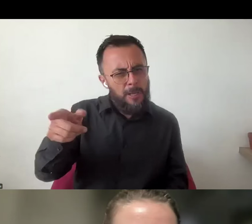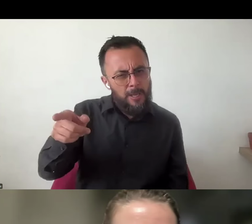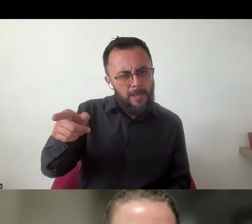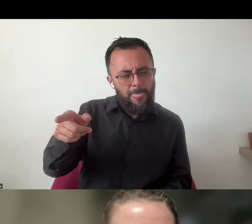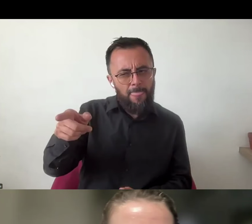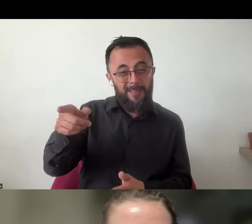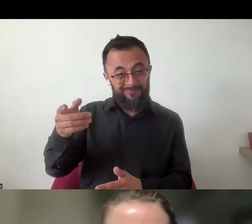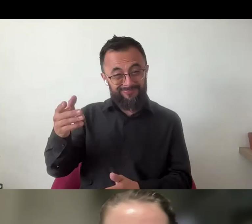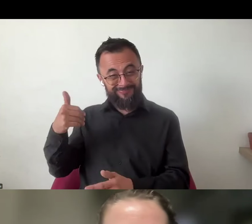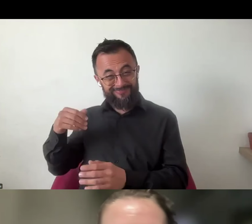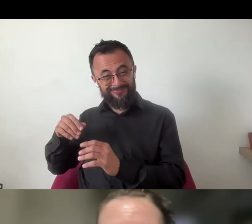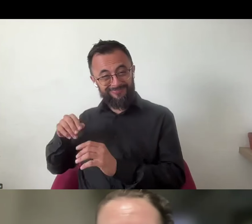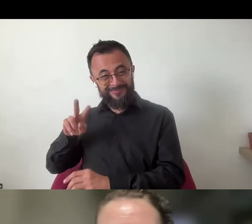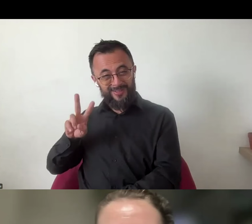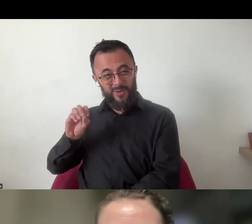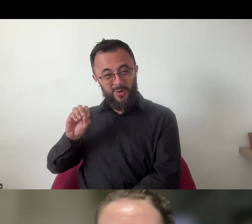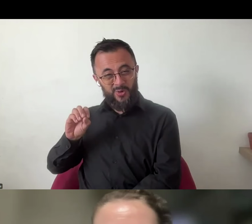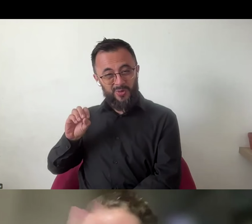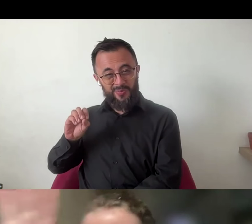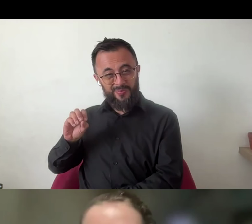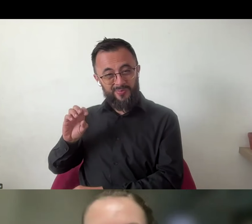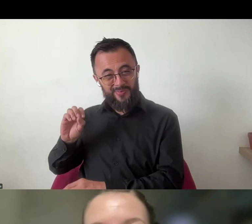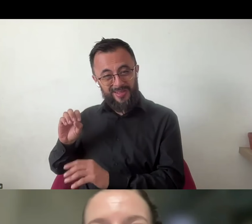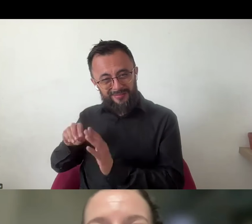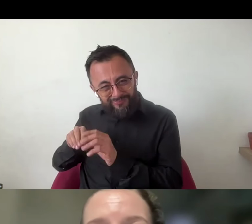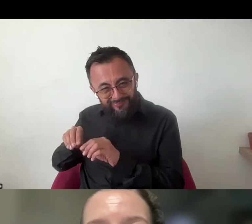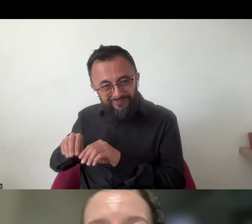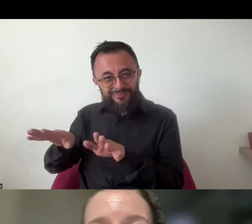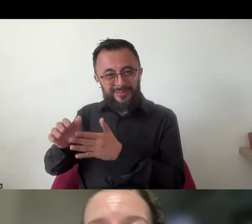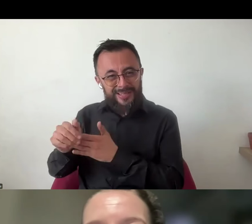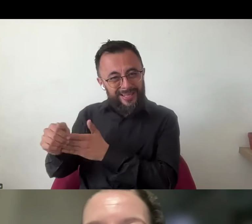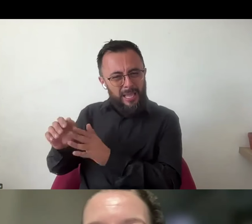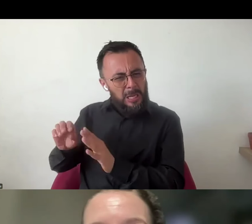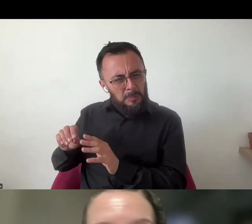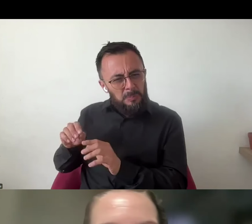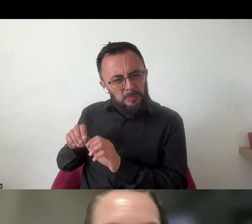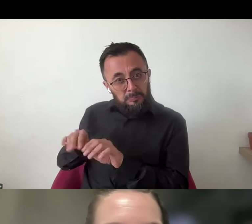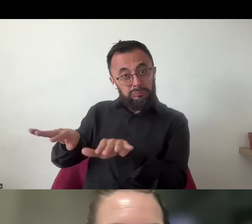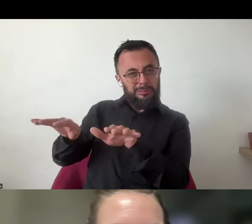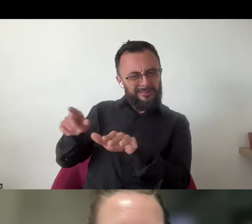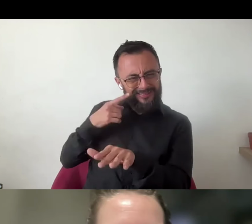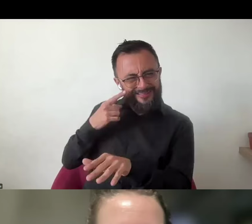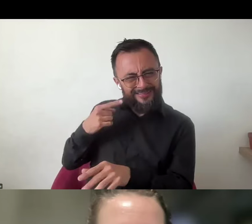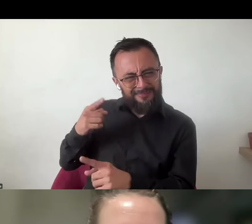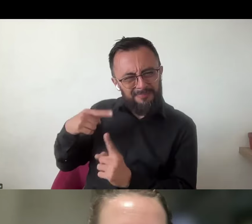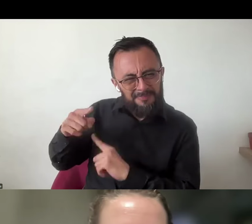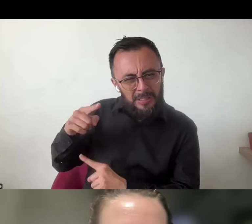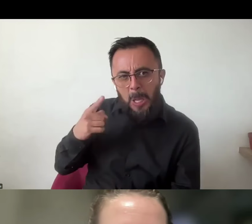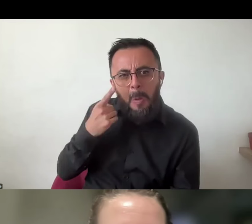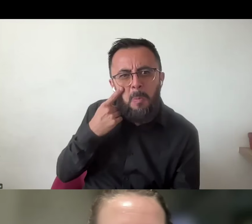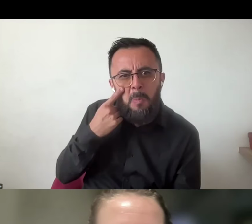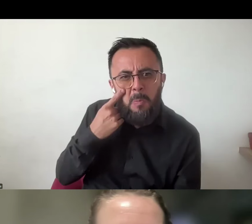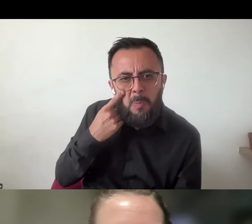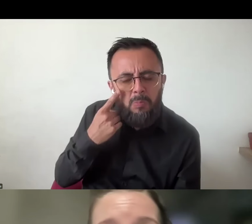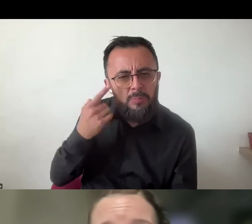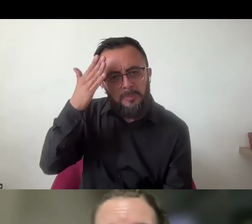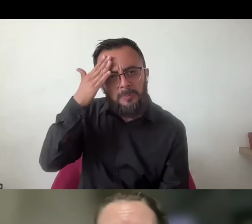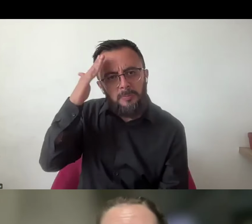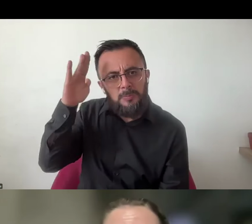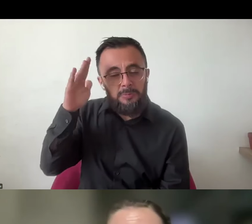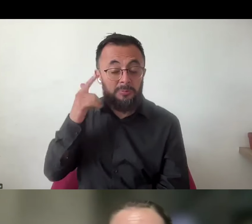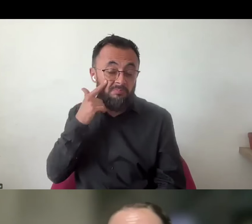for action, but my understanding, and again, I'll probably have to double check and get back to you for a very clear answer. But